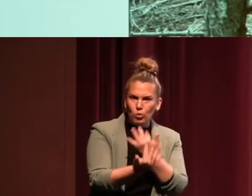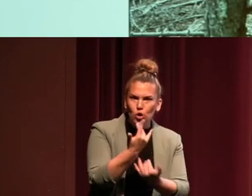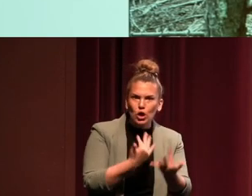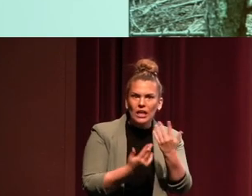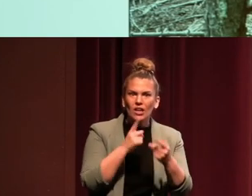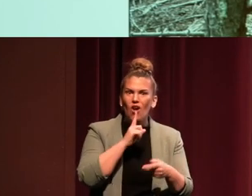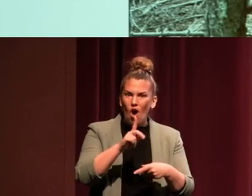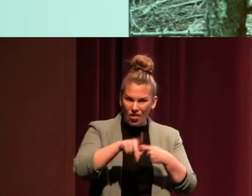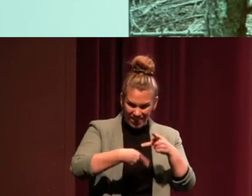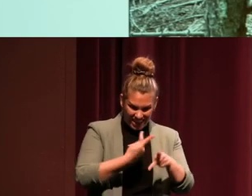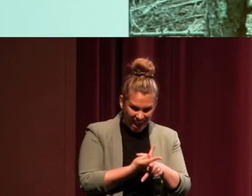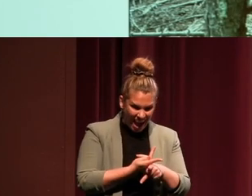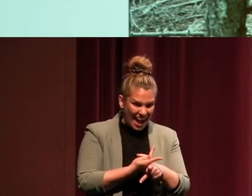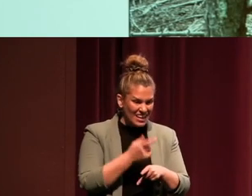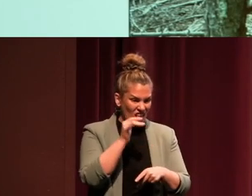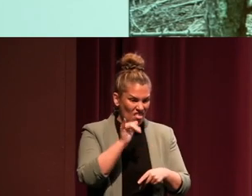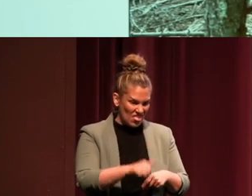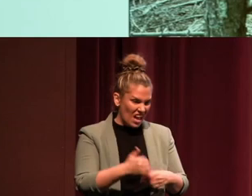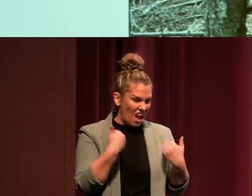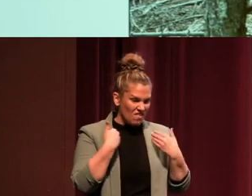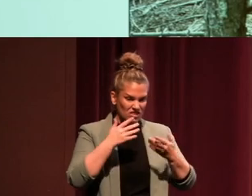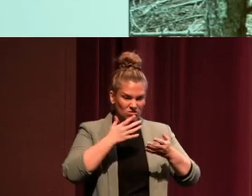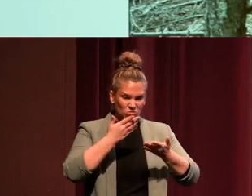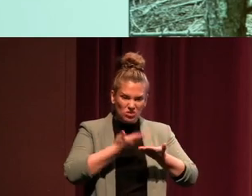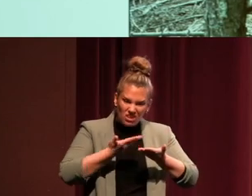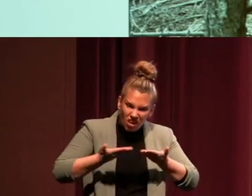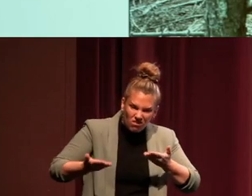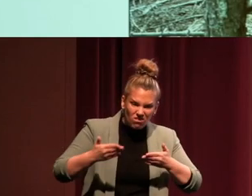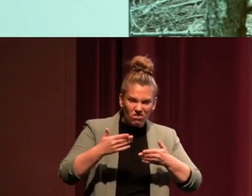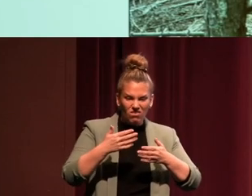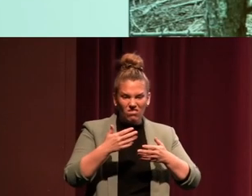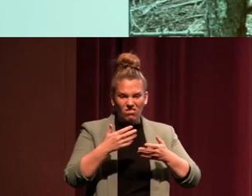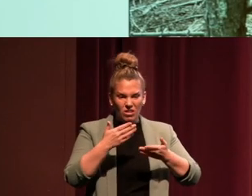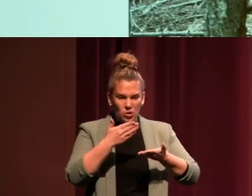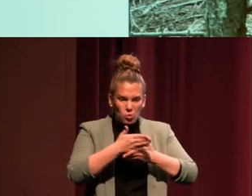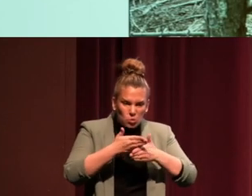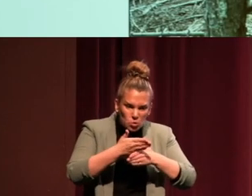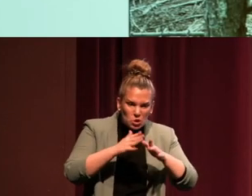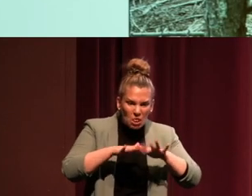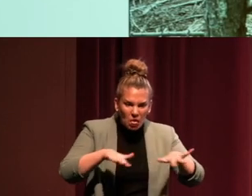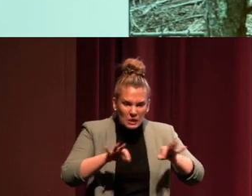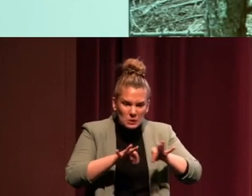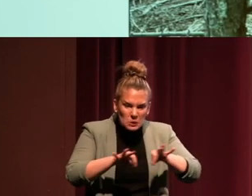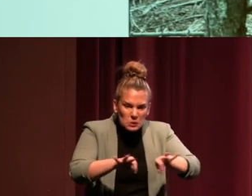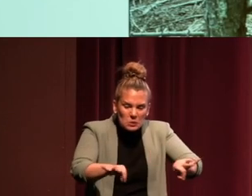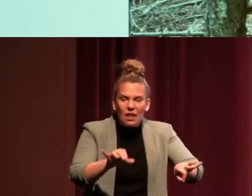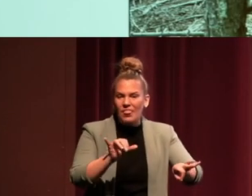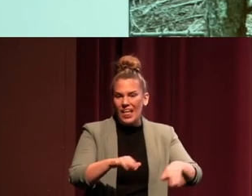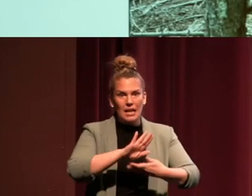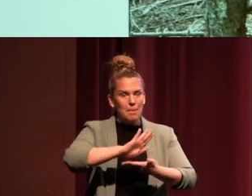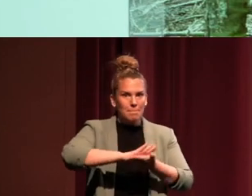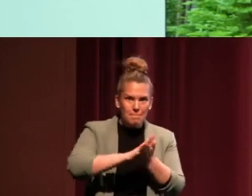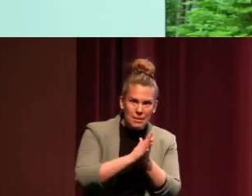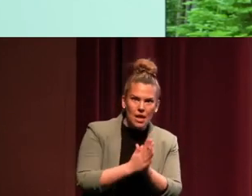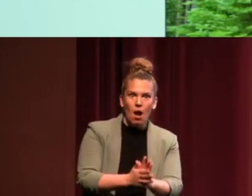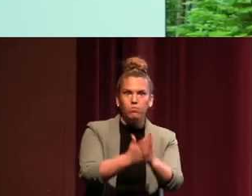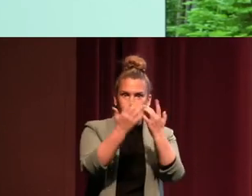debris under hot, dry, and windy conditions that inevitably become a crown fire.